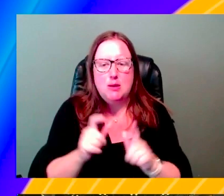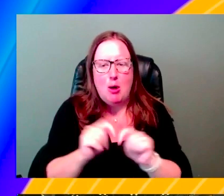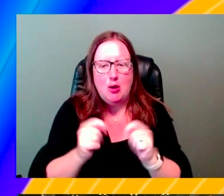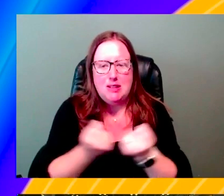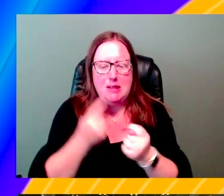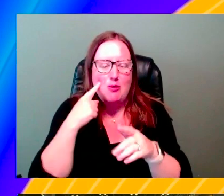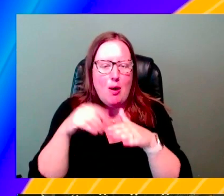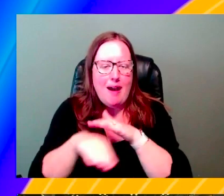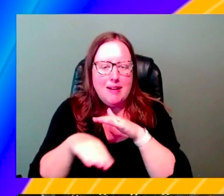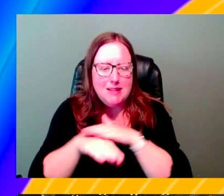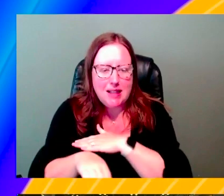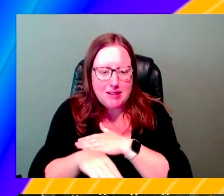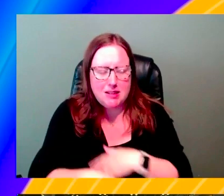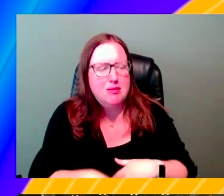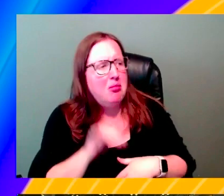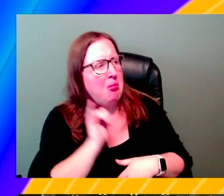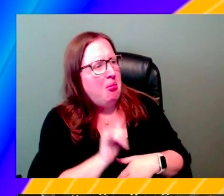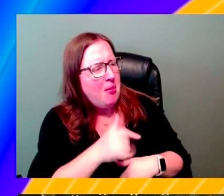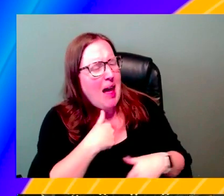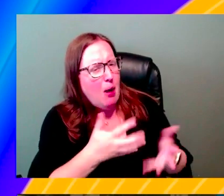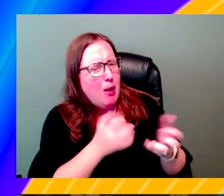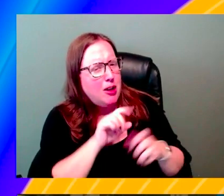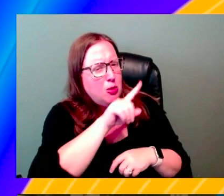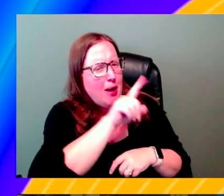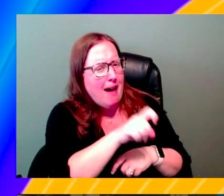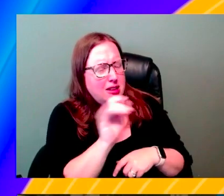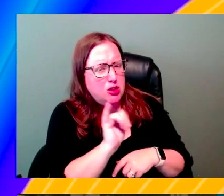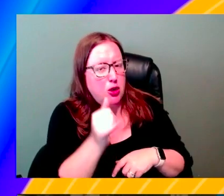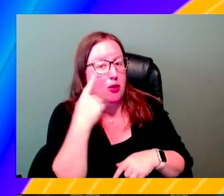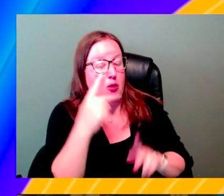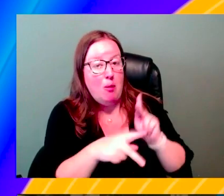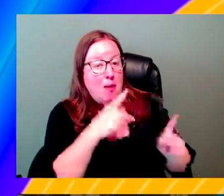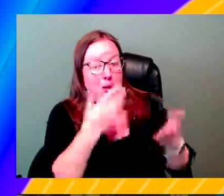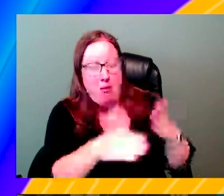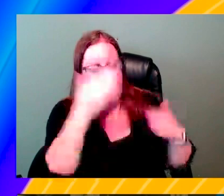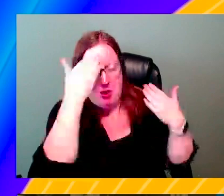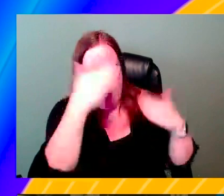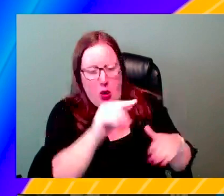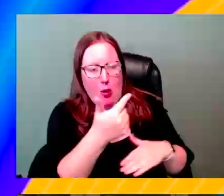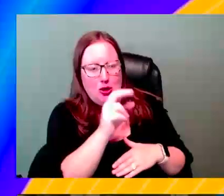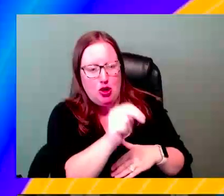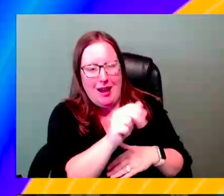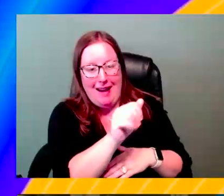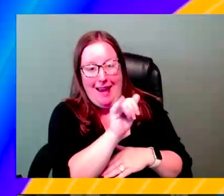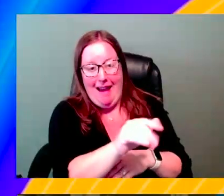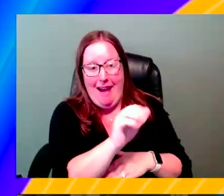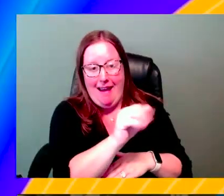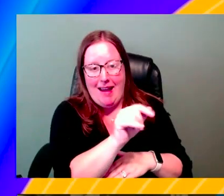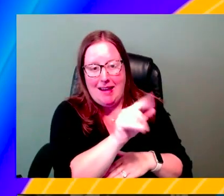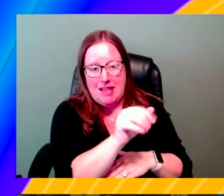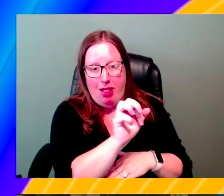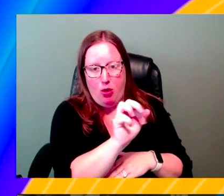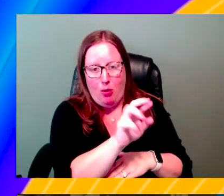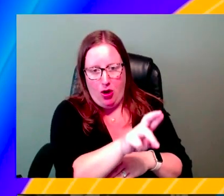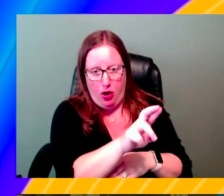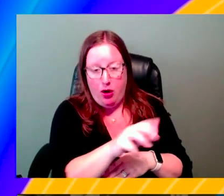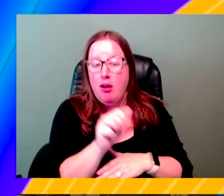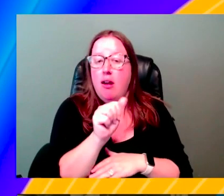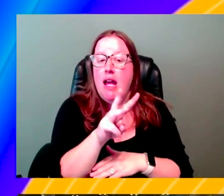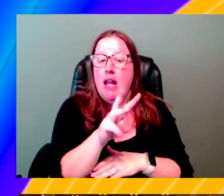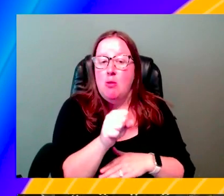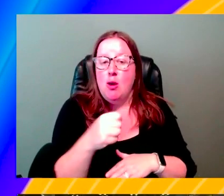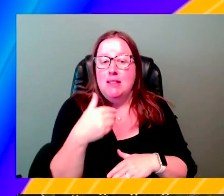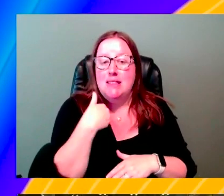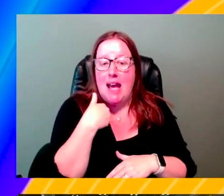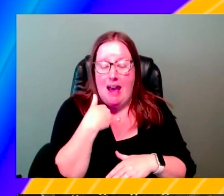glad you said that. I wanted to ask you about that. And for those who aren't familiar with the Gen AI Accelerator, so AWS has had a generative AI accelerator